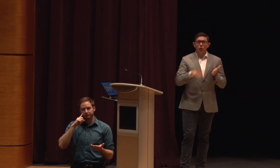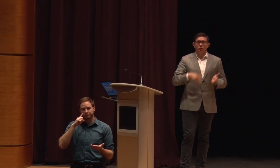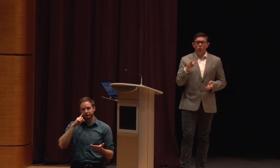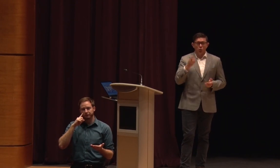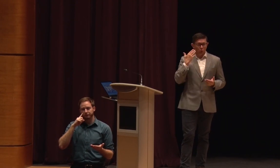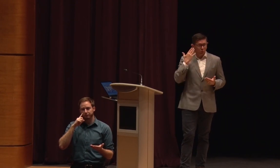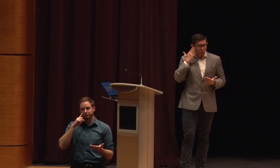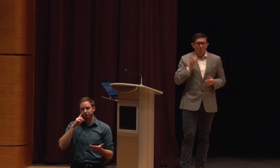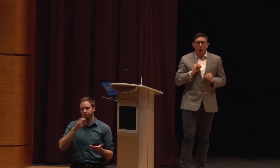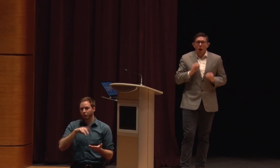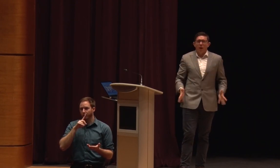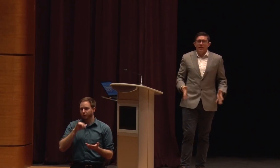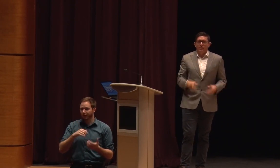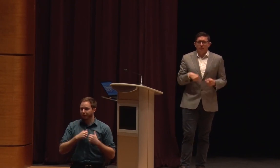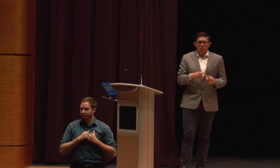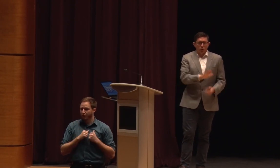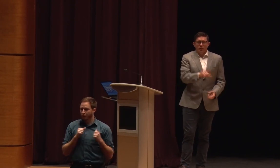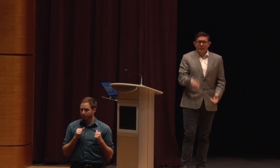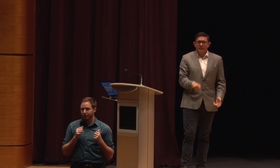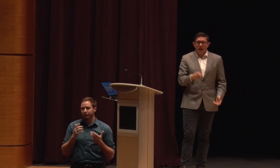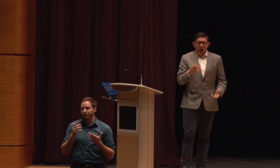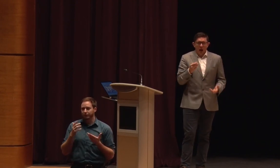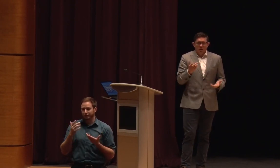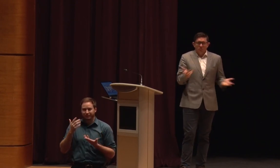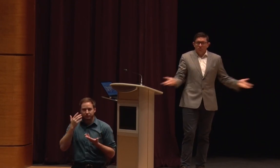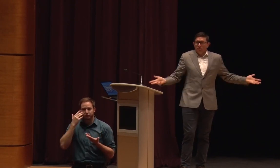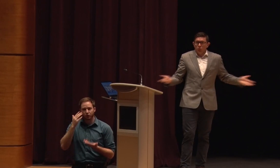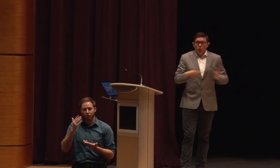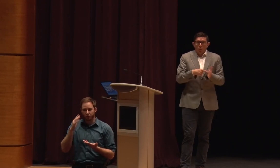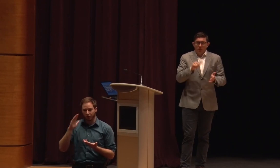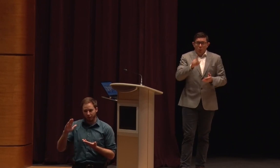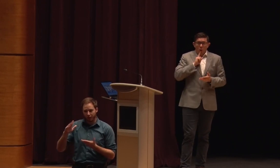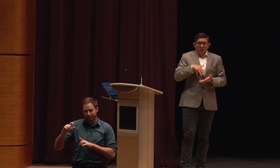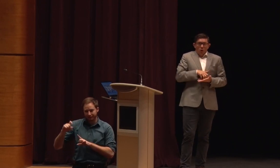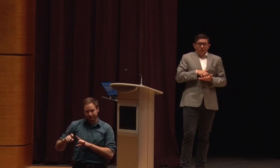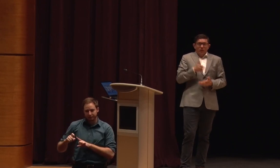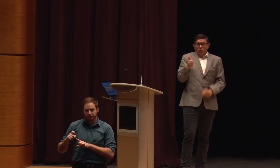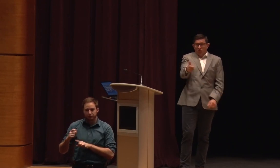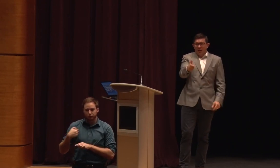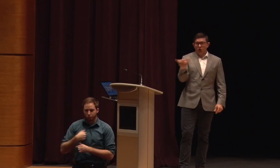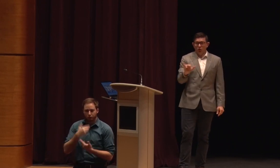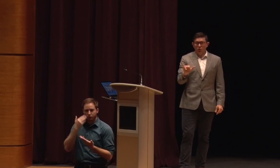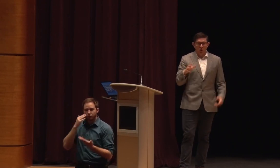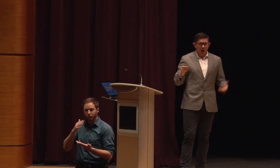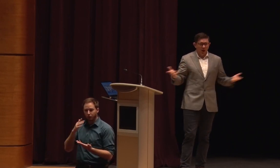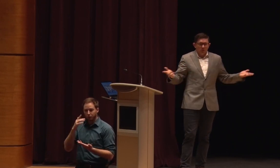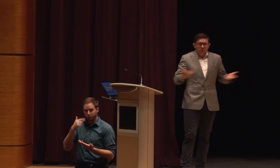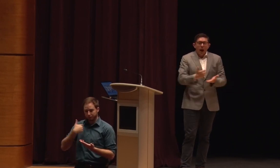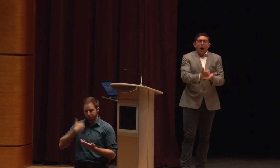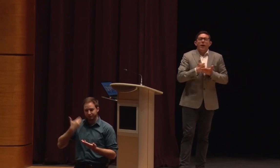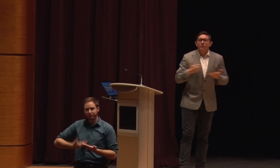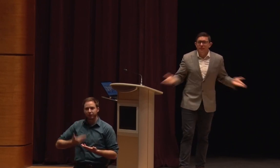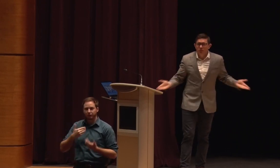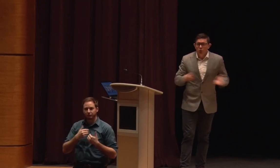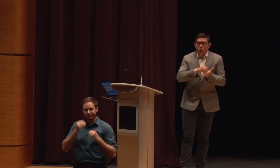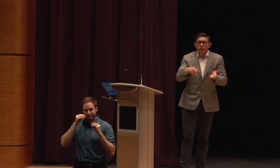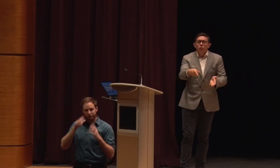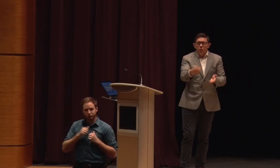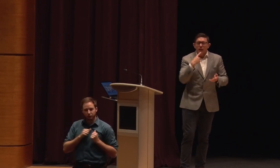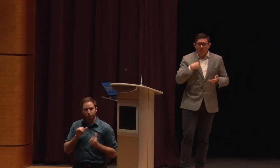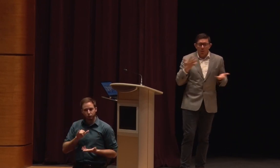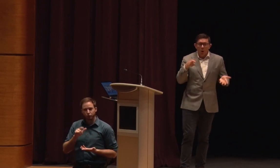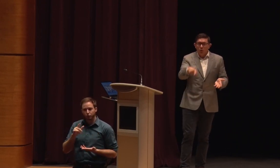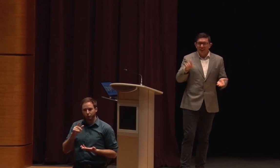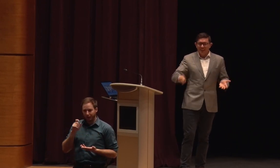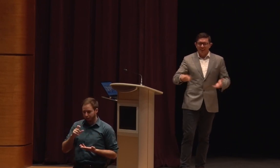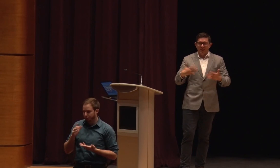you talk about vulnerability with students. You don't know, you know, anything about their needs. You know, you're vulnerable yourself in that situation as well.